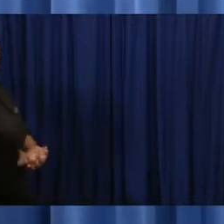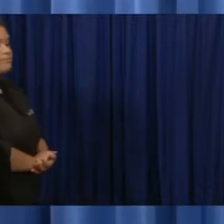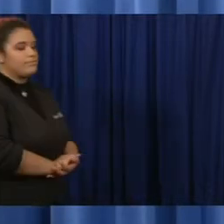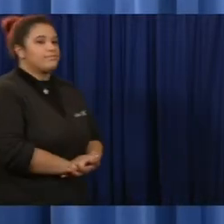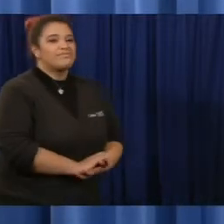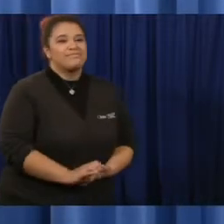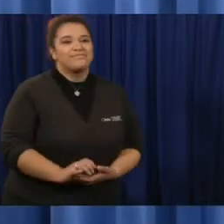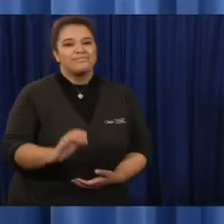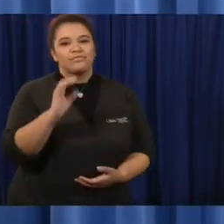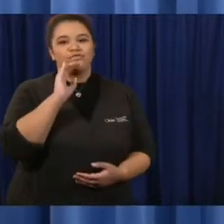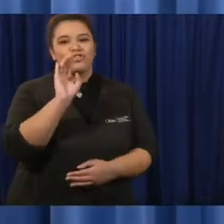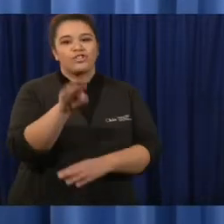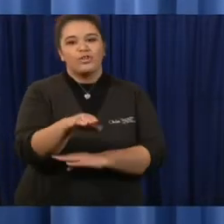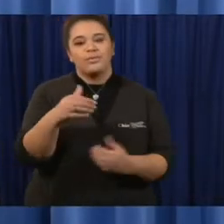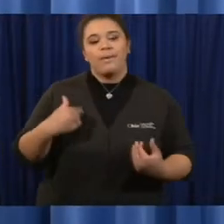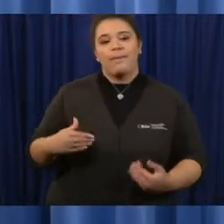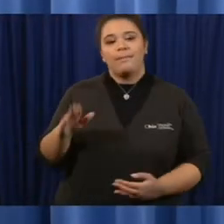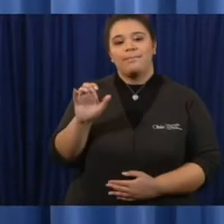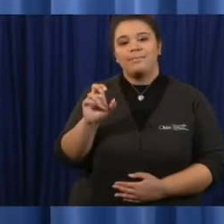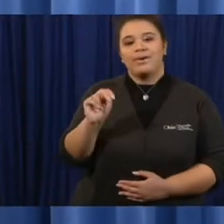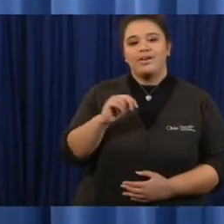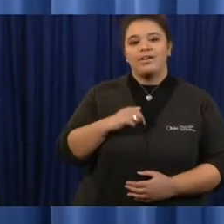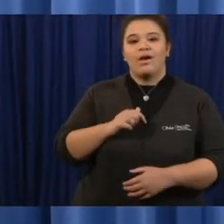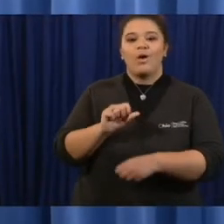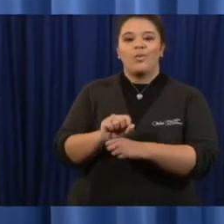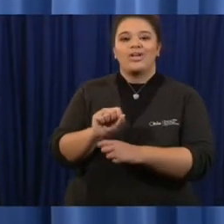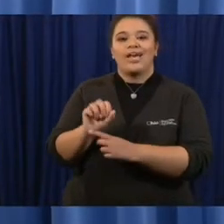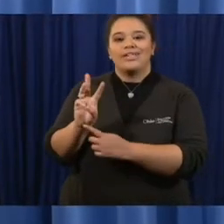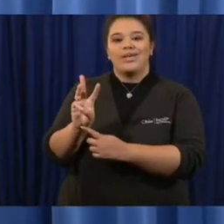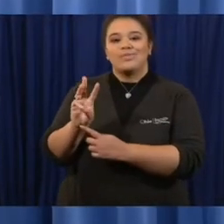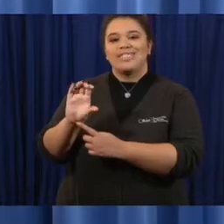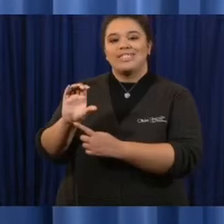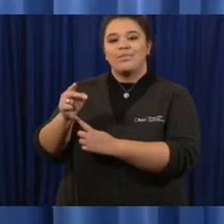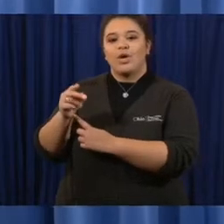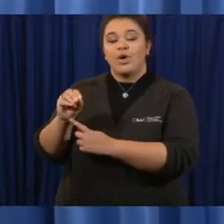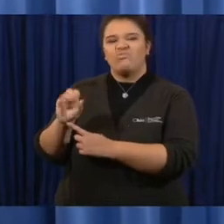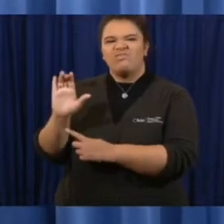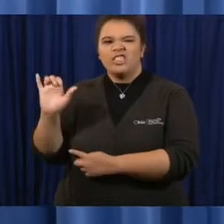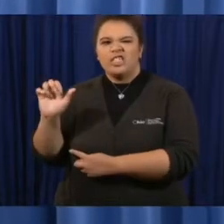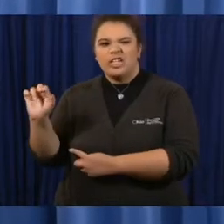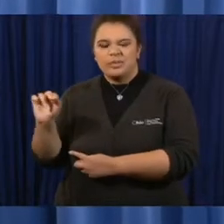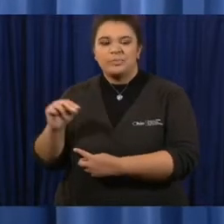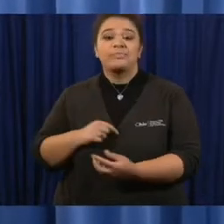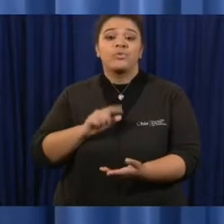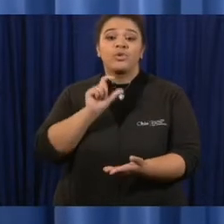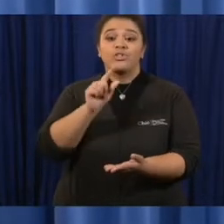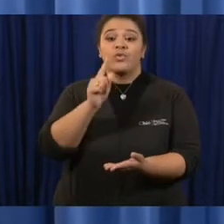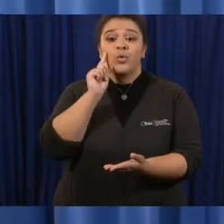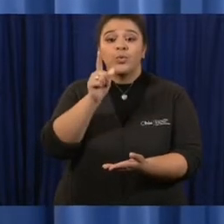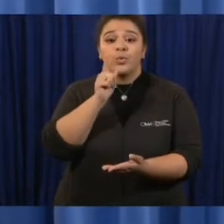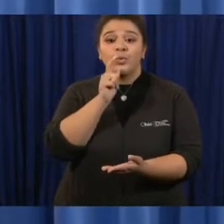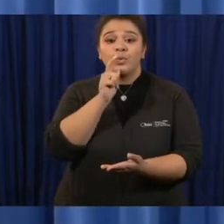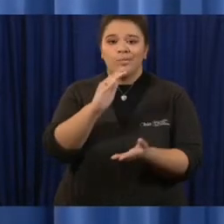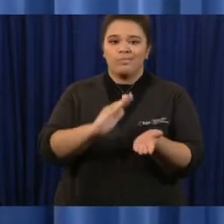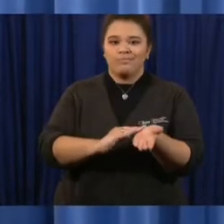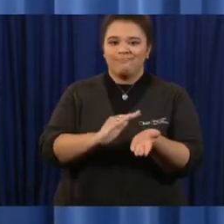Good afternoon, Ben Schwartz with WCPO in Cincinnati. I would like to direct this question to Dr.